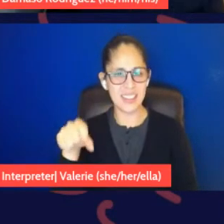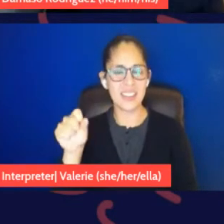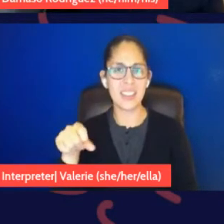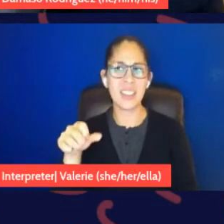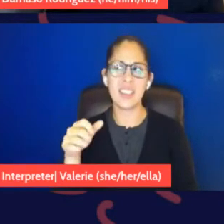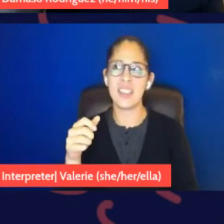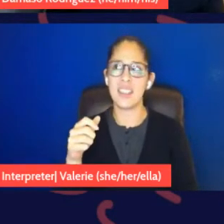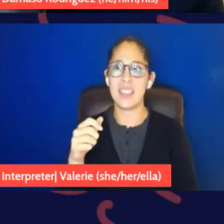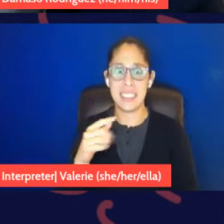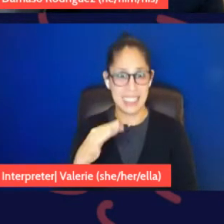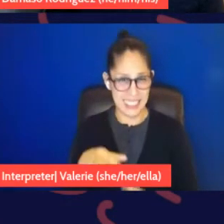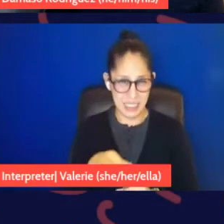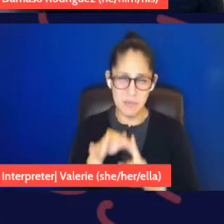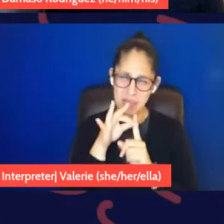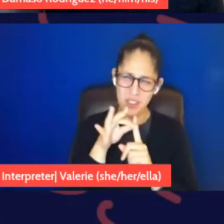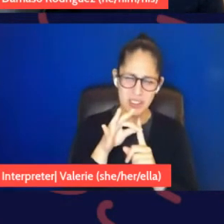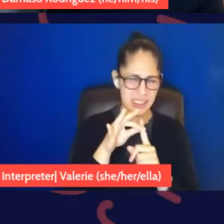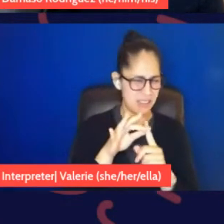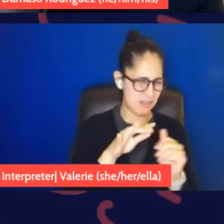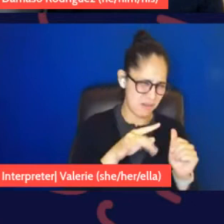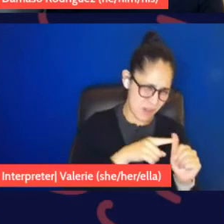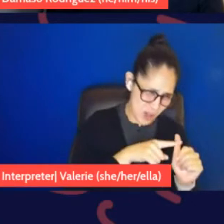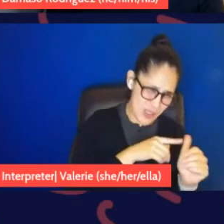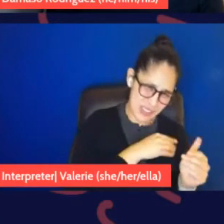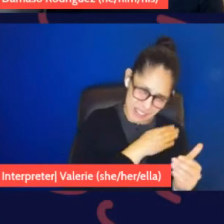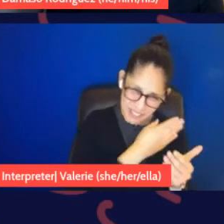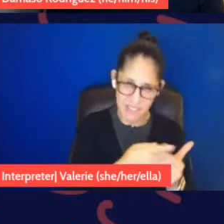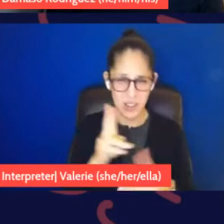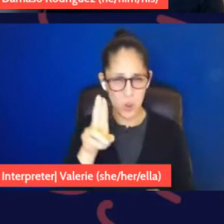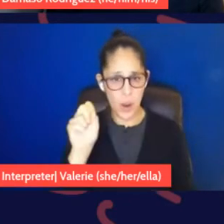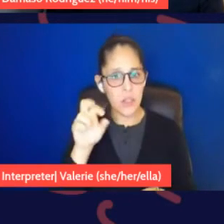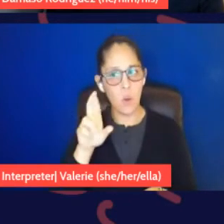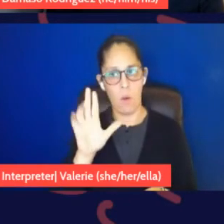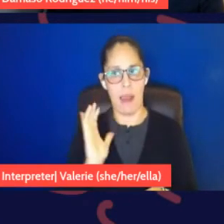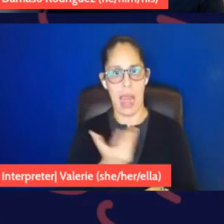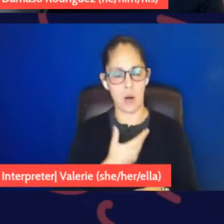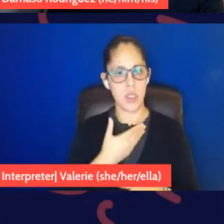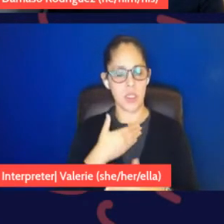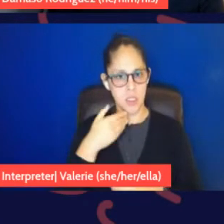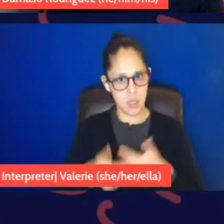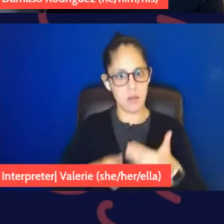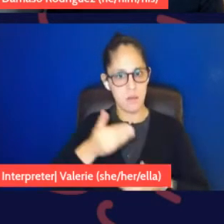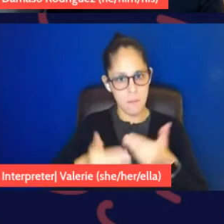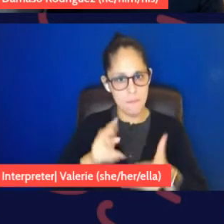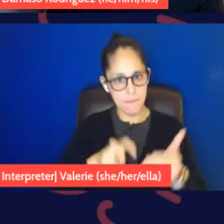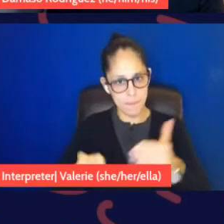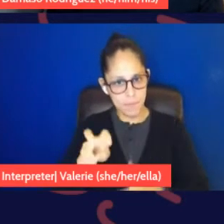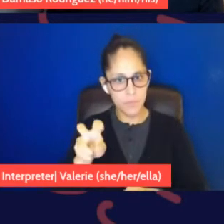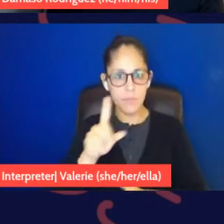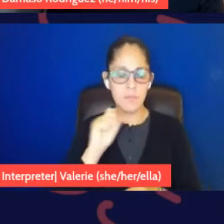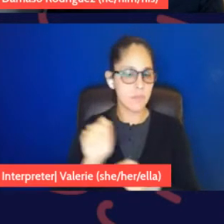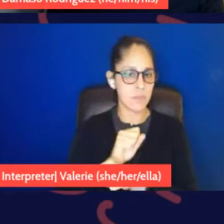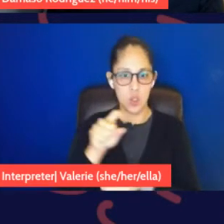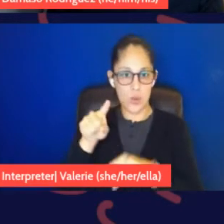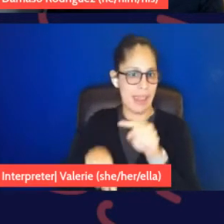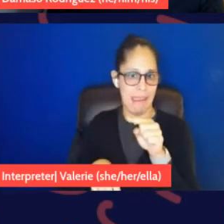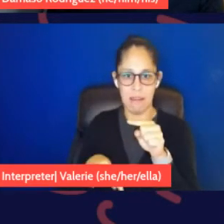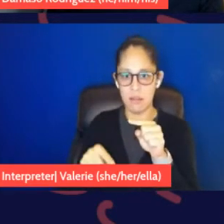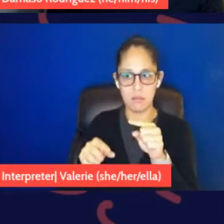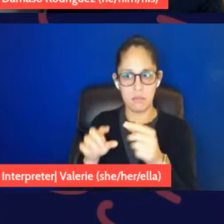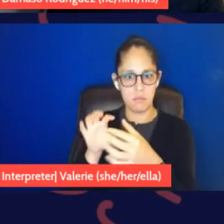at the beginning or along the way. I think it's something that is inescapable,